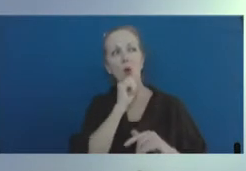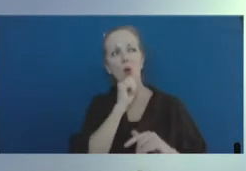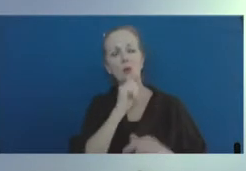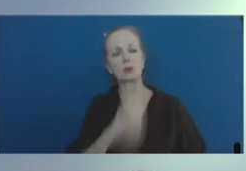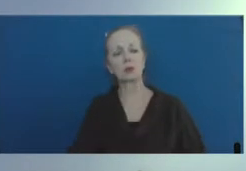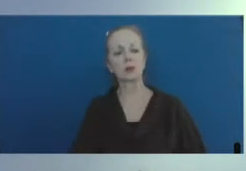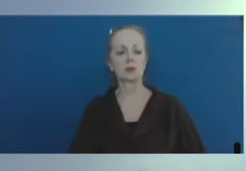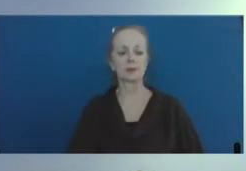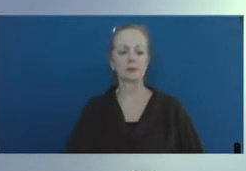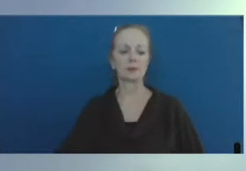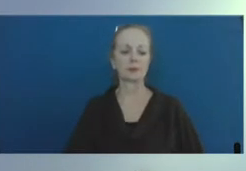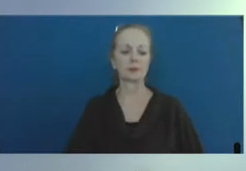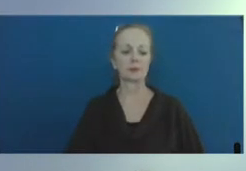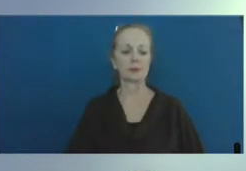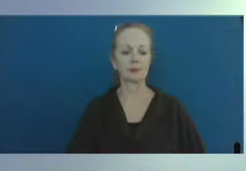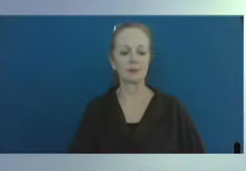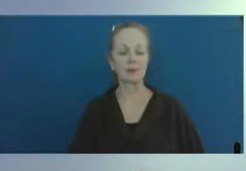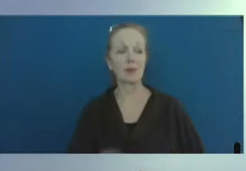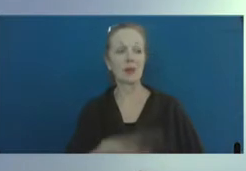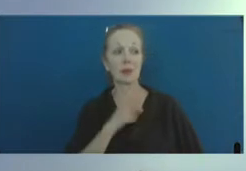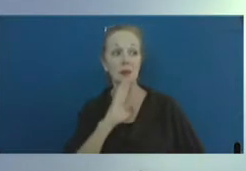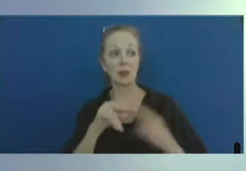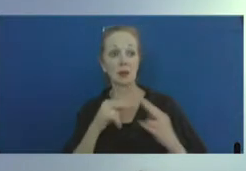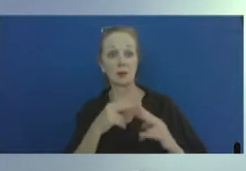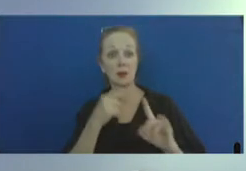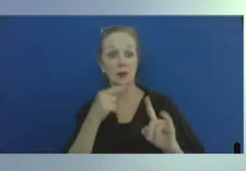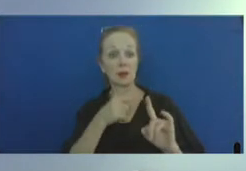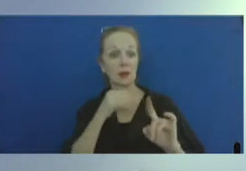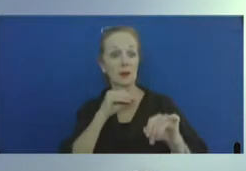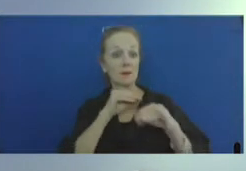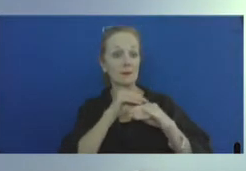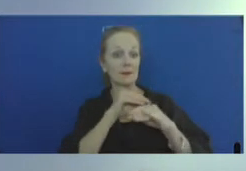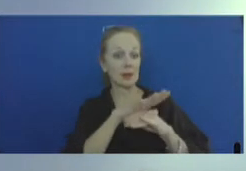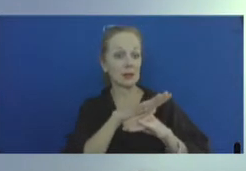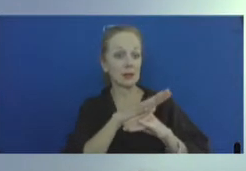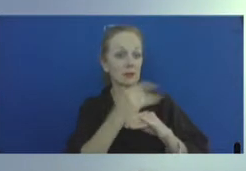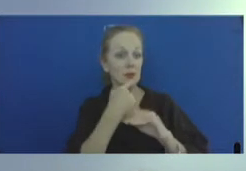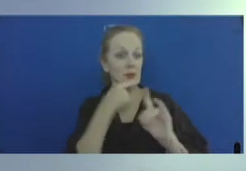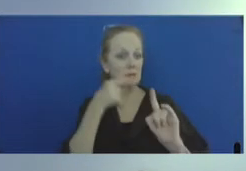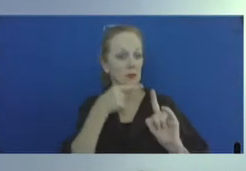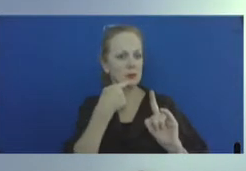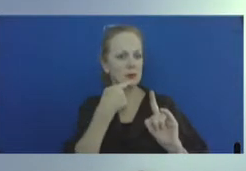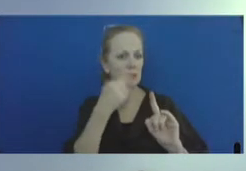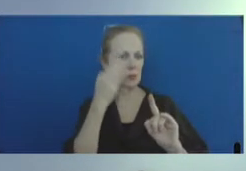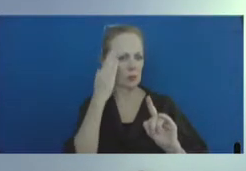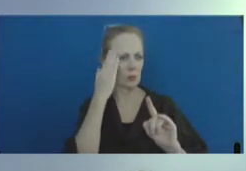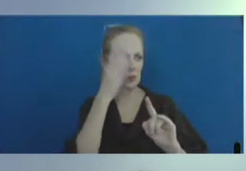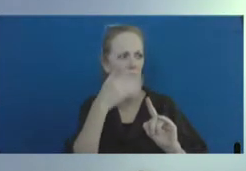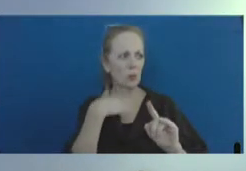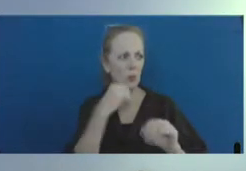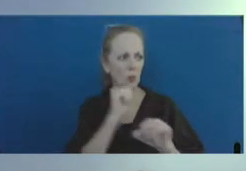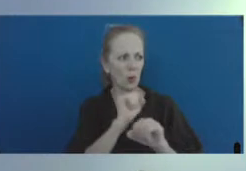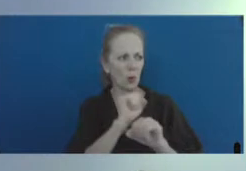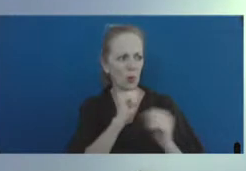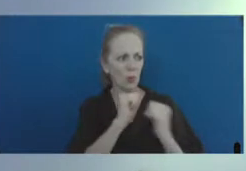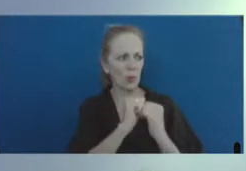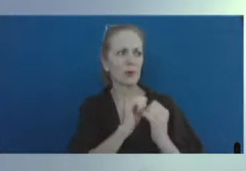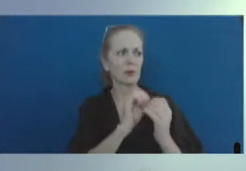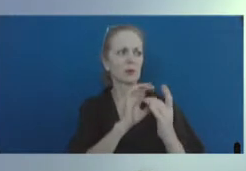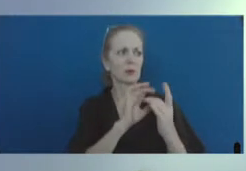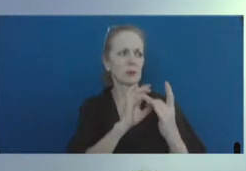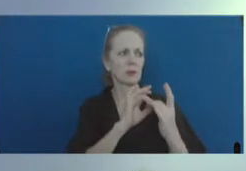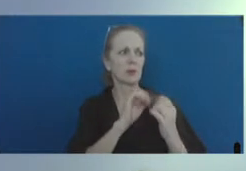Talking about the effectiveness, you said we would work with people we need to be pretty specific about